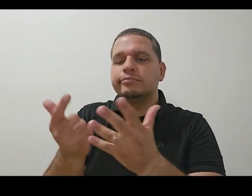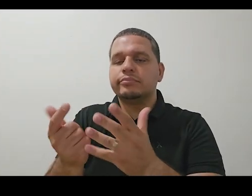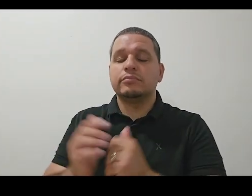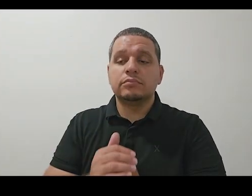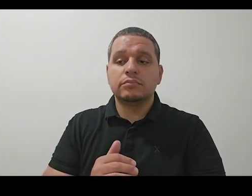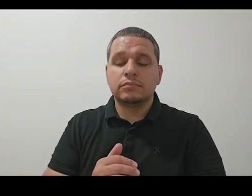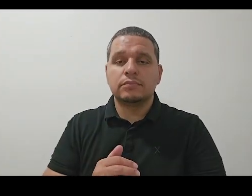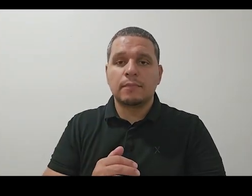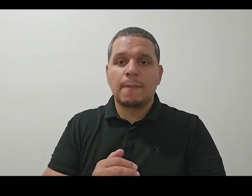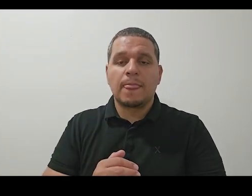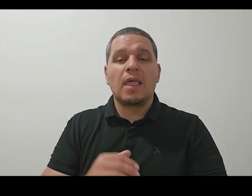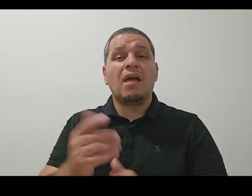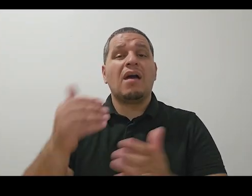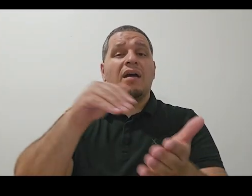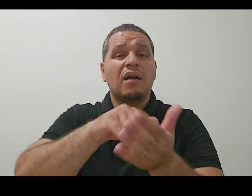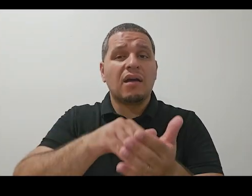follow.